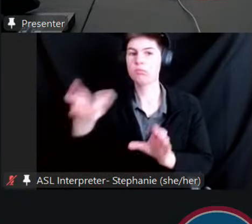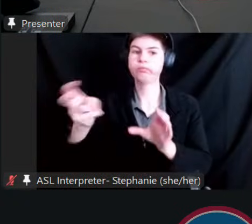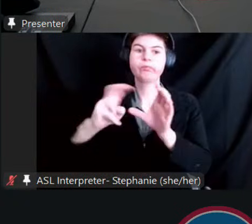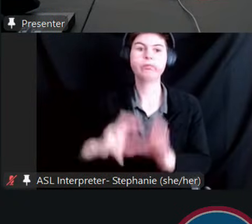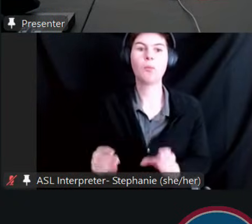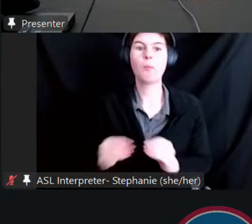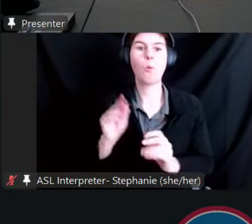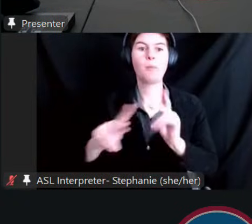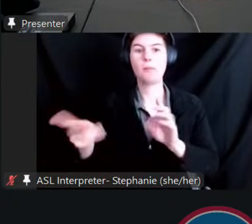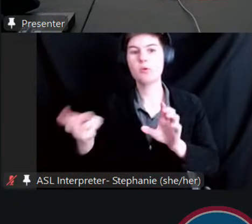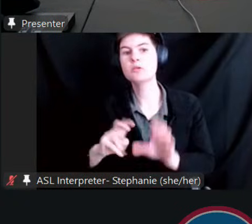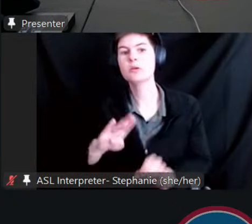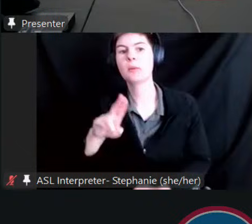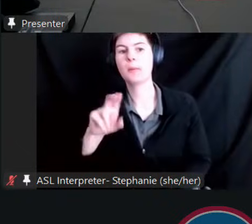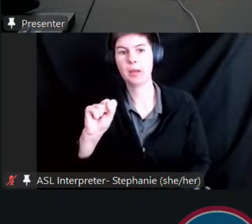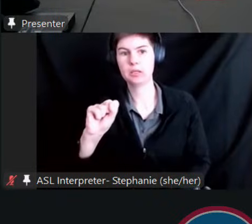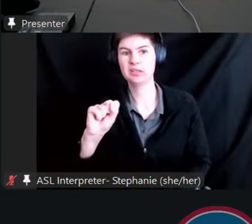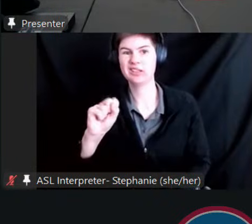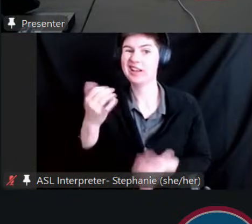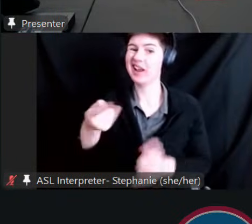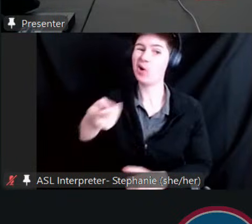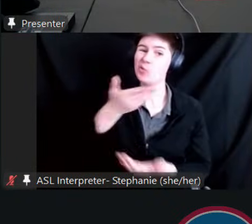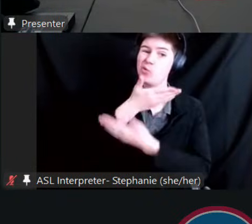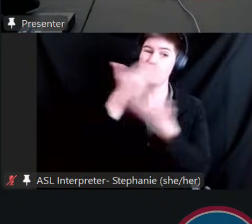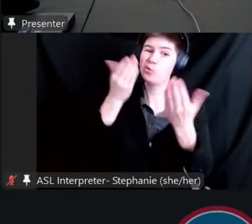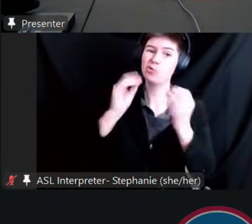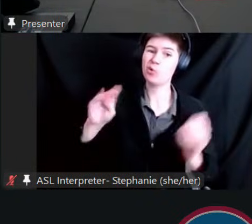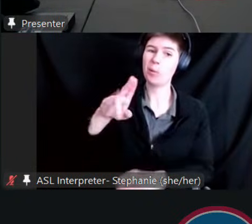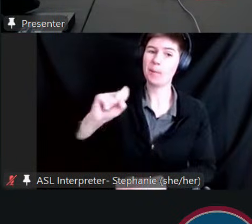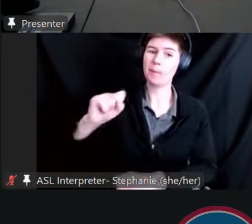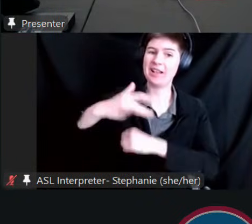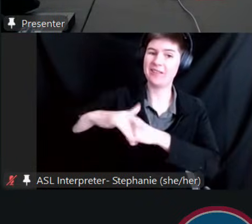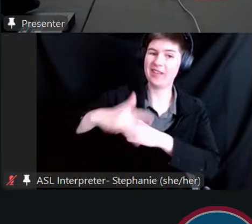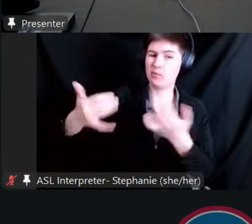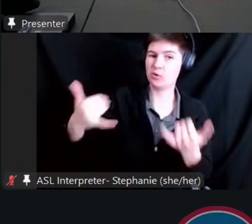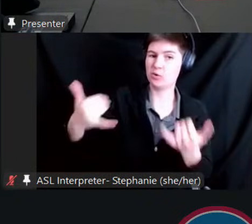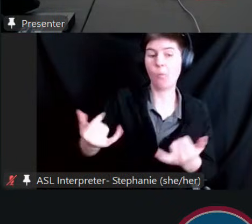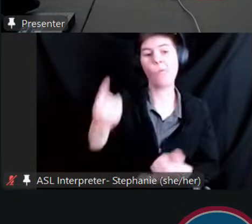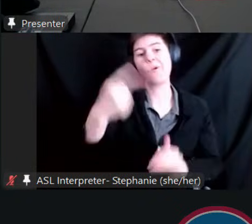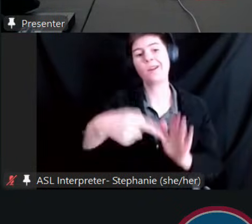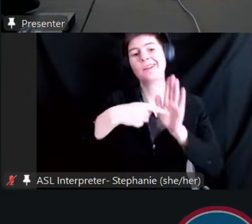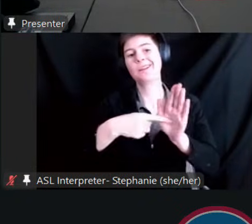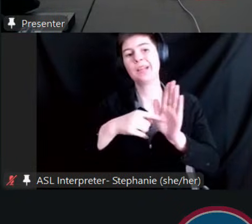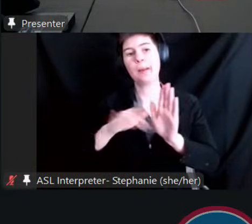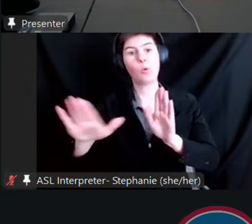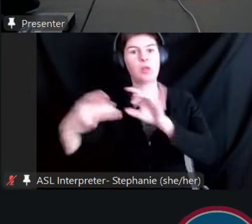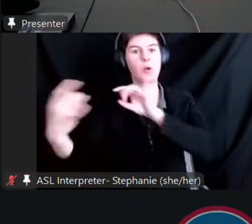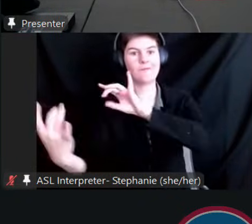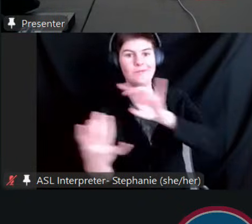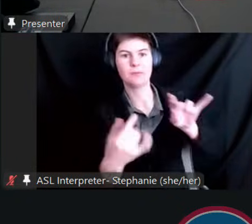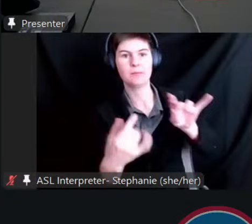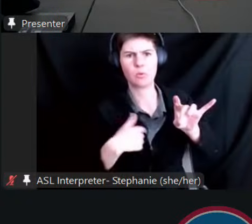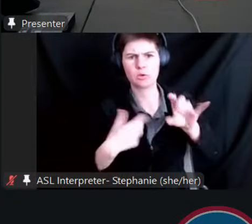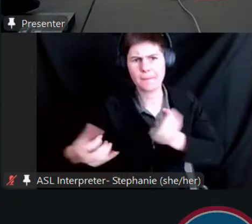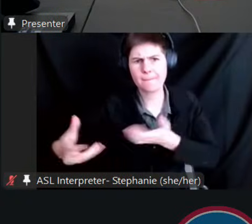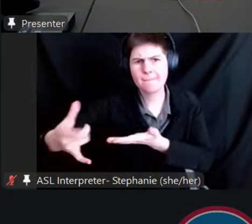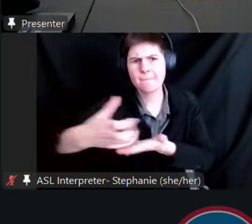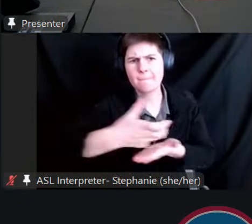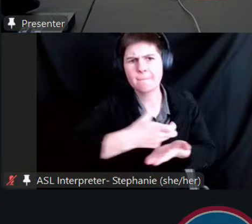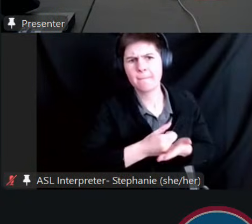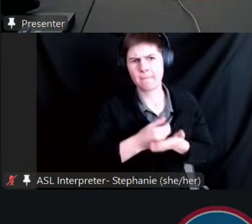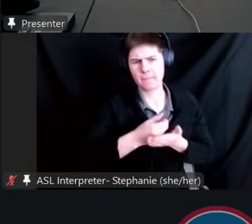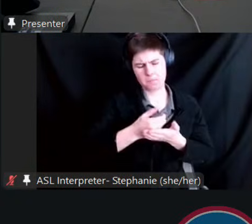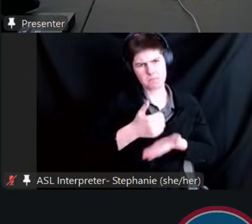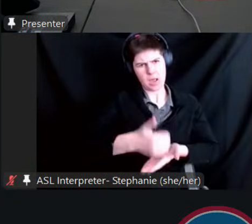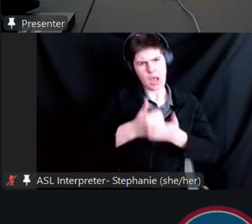gap that's not being served right now. So that's just kind of one example of, the types of feedback we're looking for to inform our decisions going